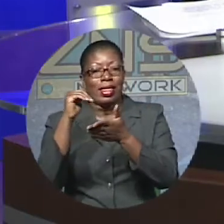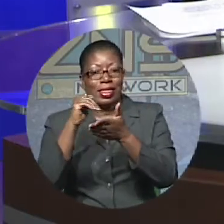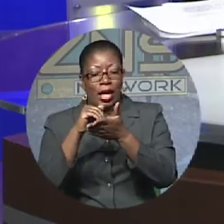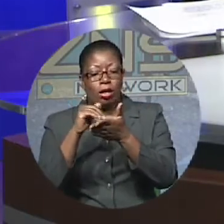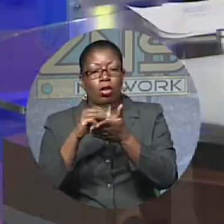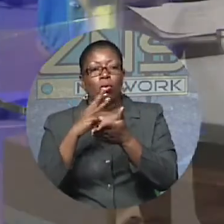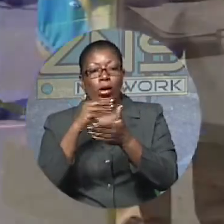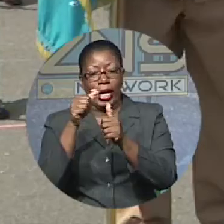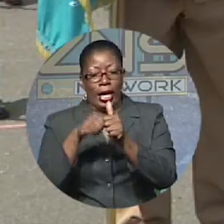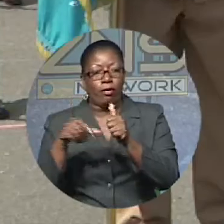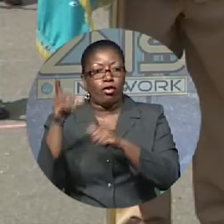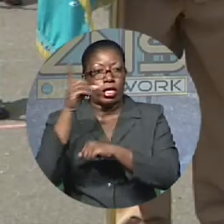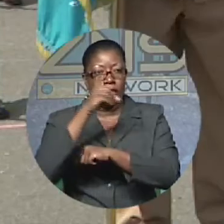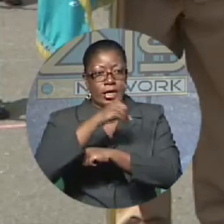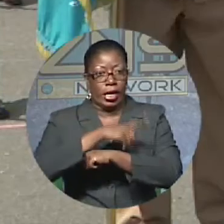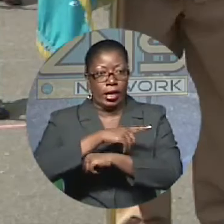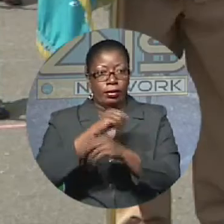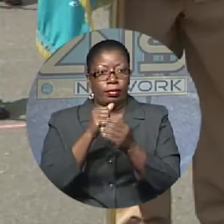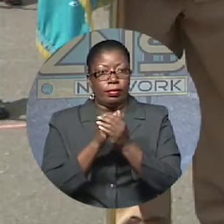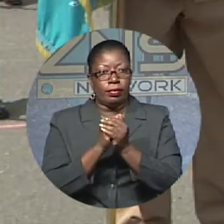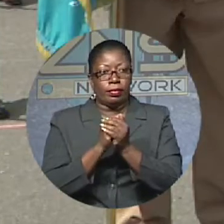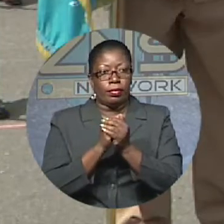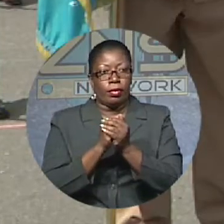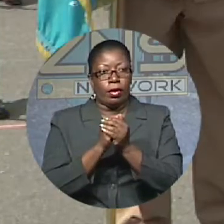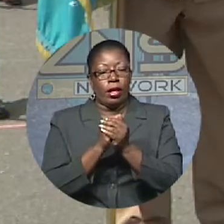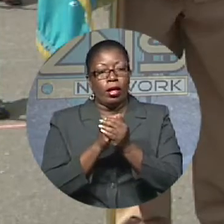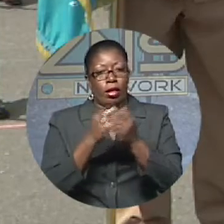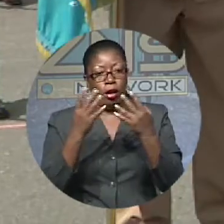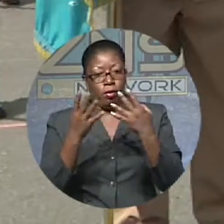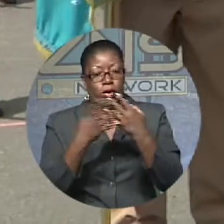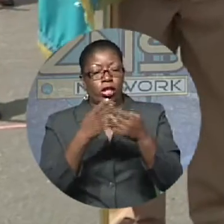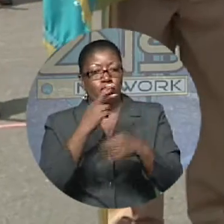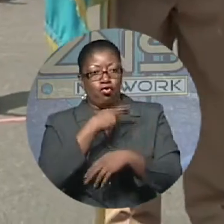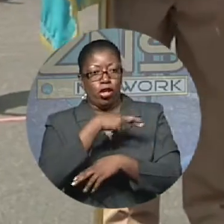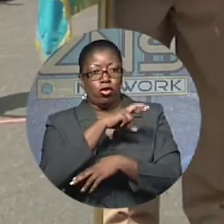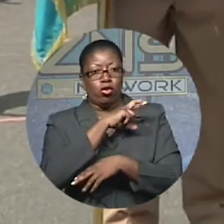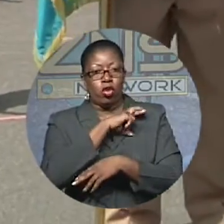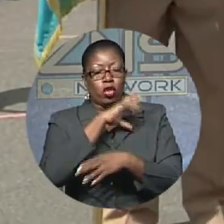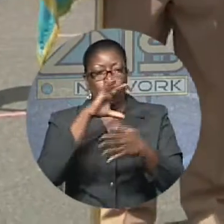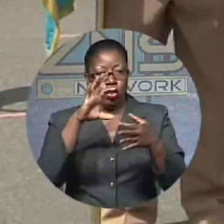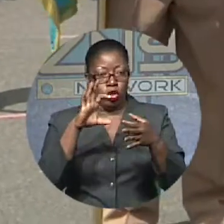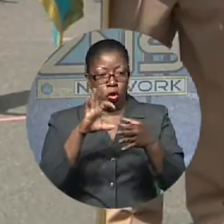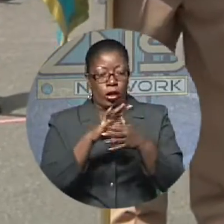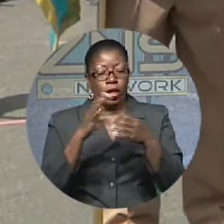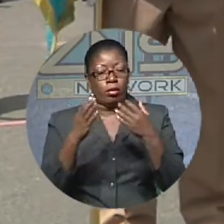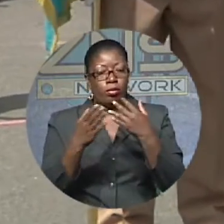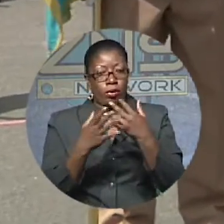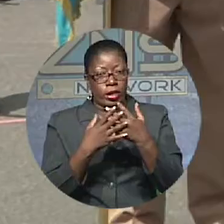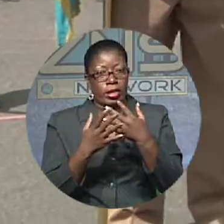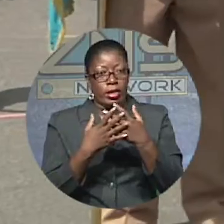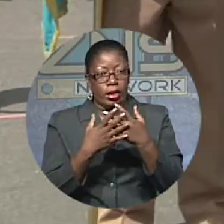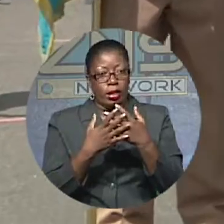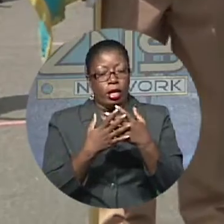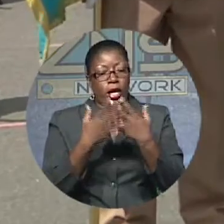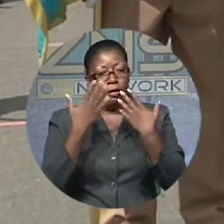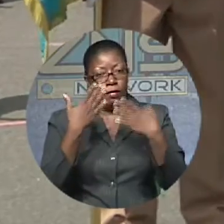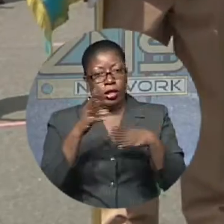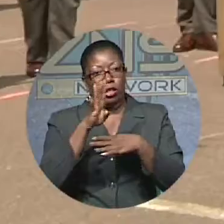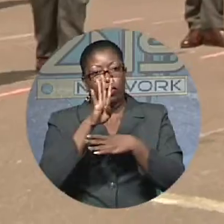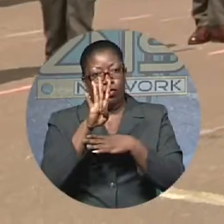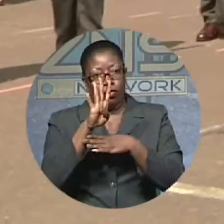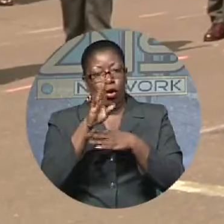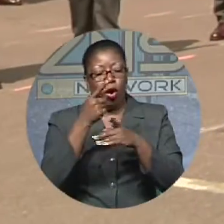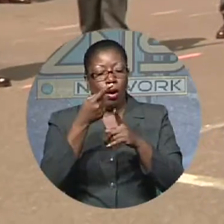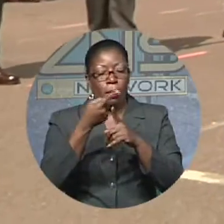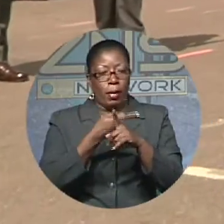day. Well, another group of prison recruits joined the ranks at Her Majesty's Prison after completing 4 months of intense training.